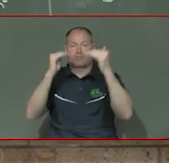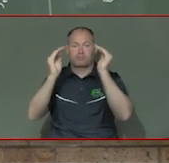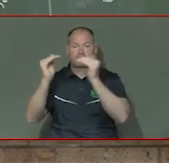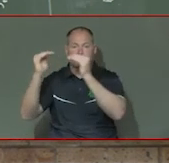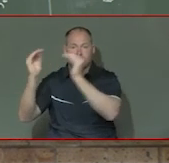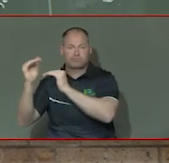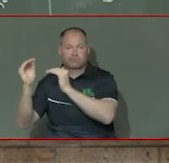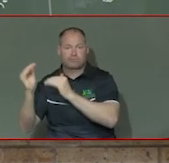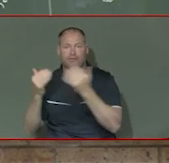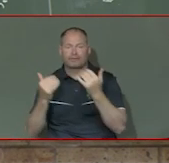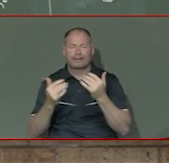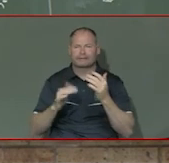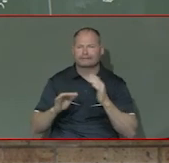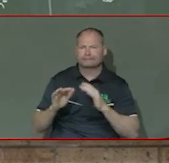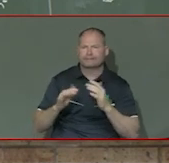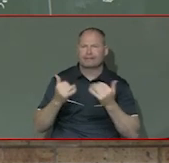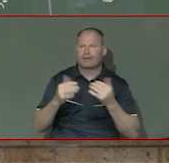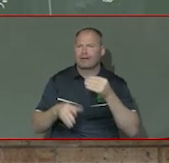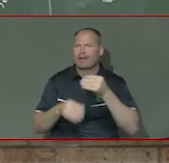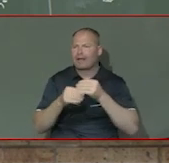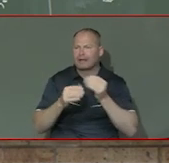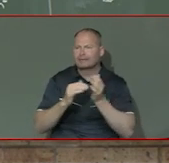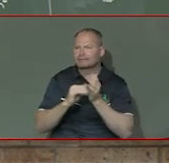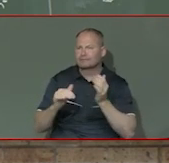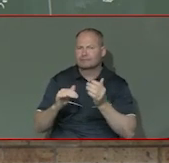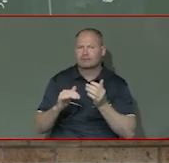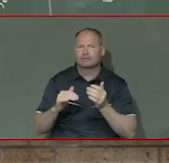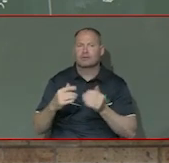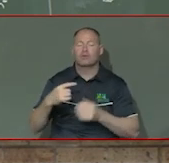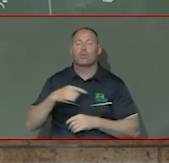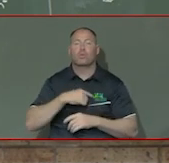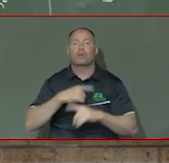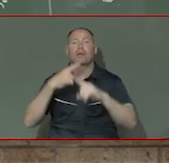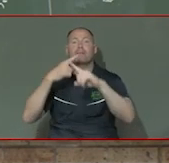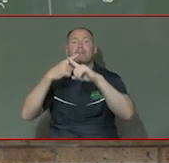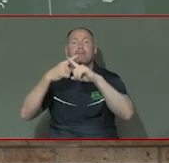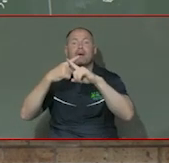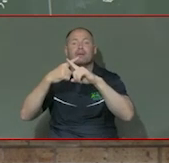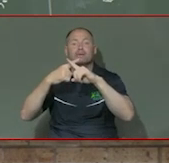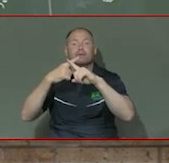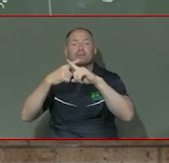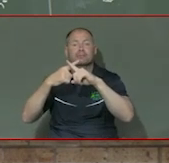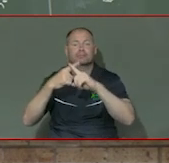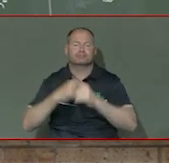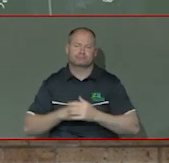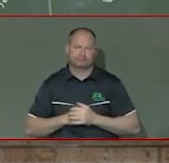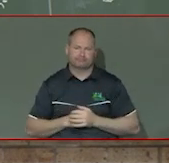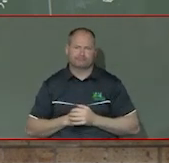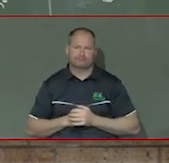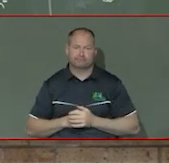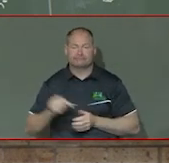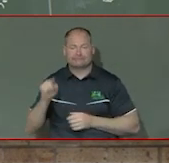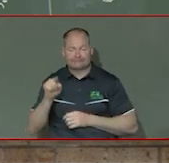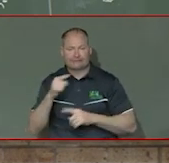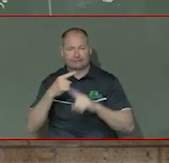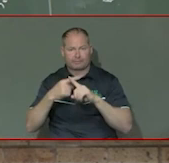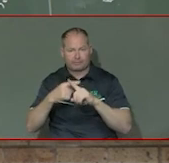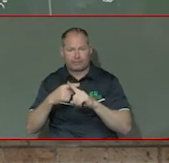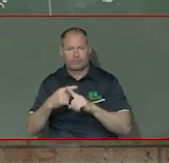signs there, you don't know whether you're adding or subtracting. We are multiplying. On top, yeah, we're multiplying, yeah, we're subtracting